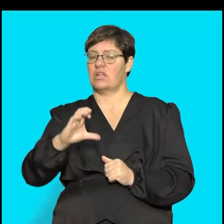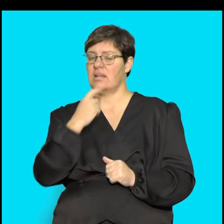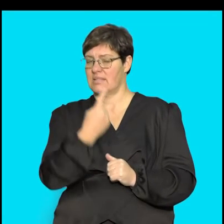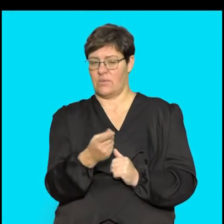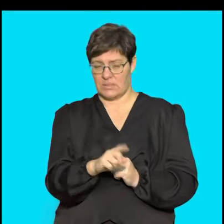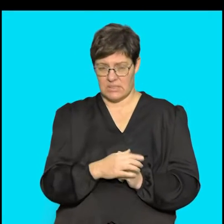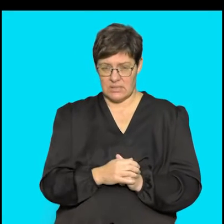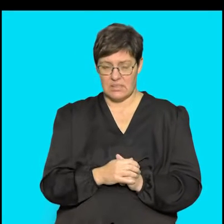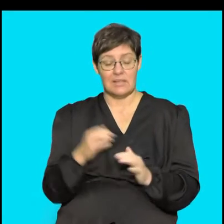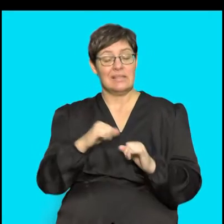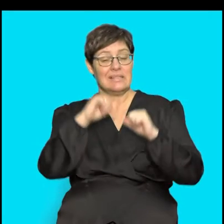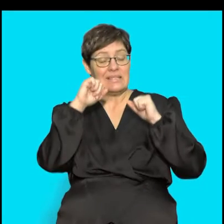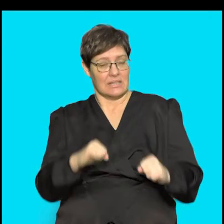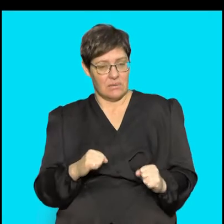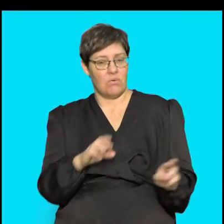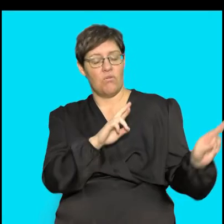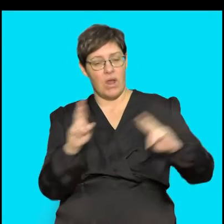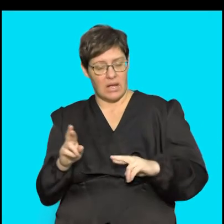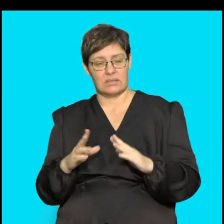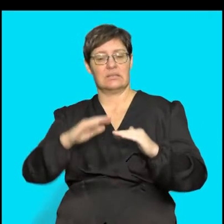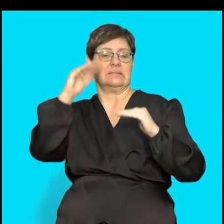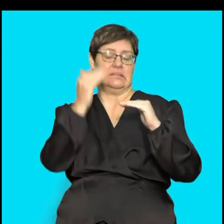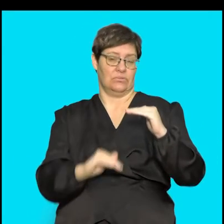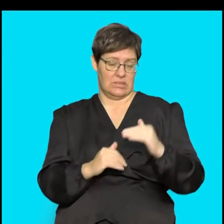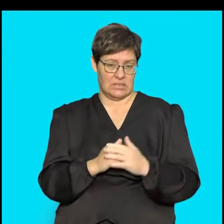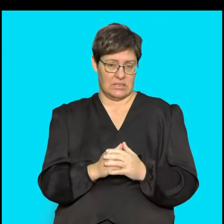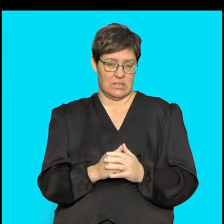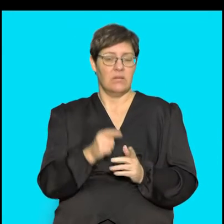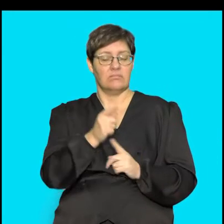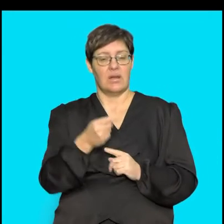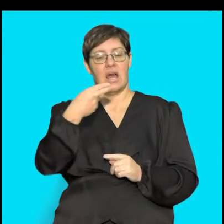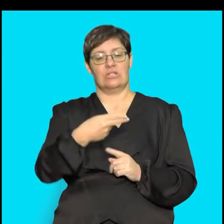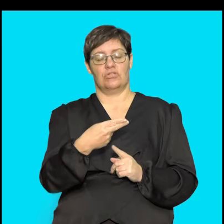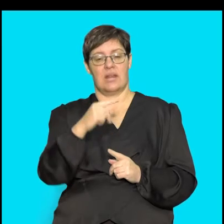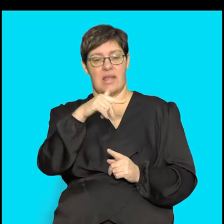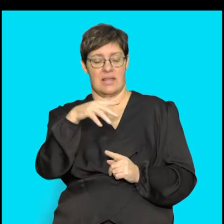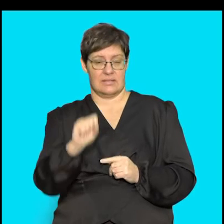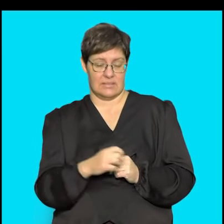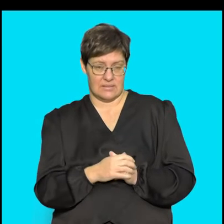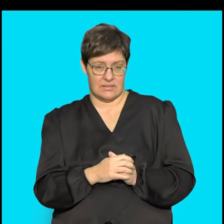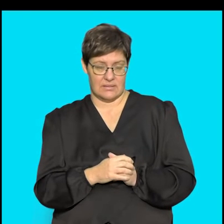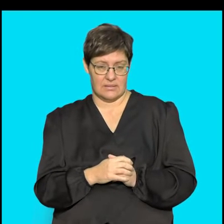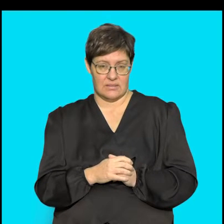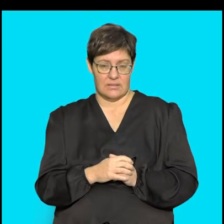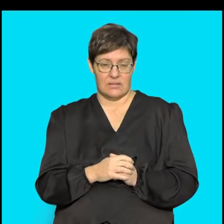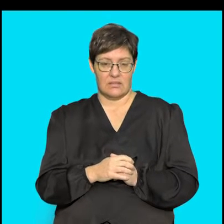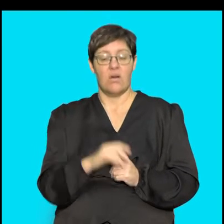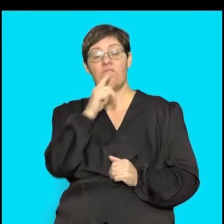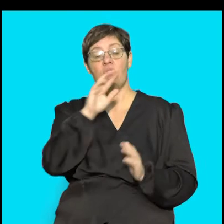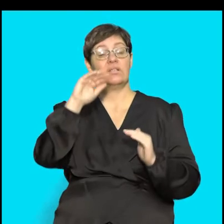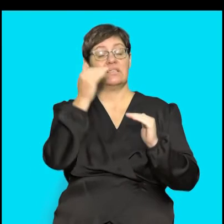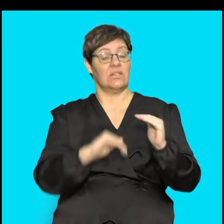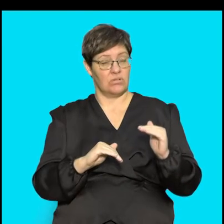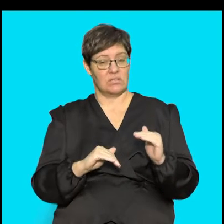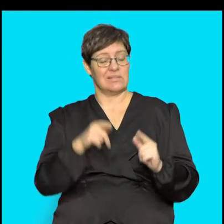Chatelier say? That the system will react to decrease the hydrogen gas. And for it